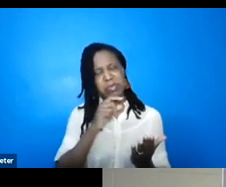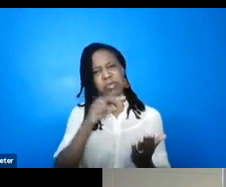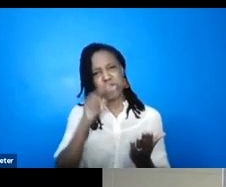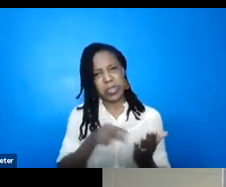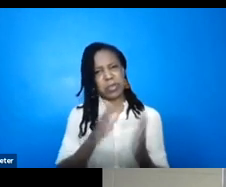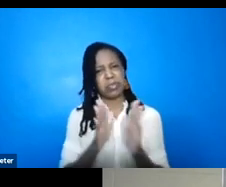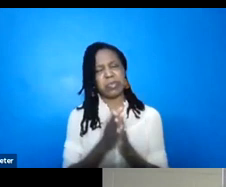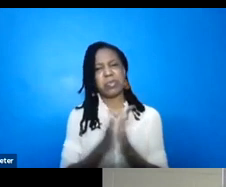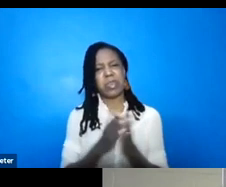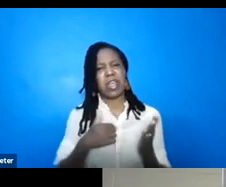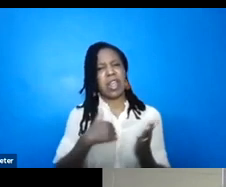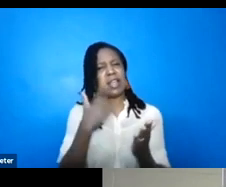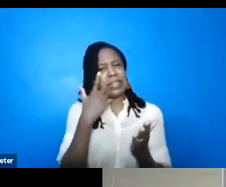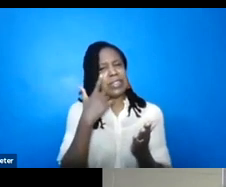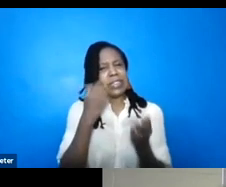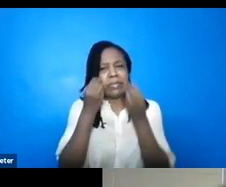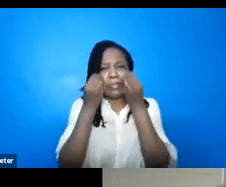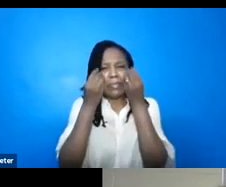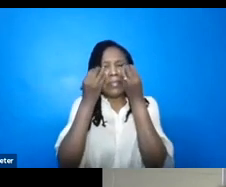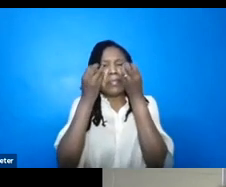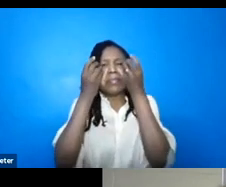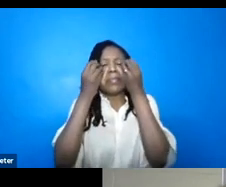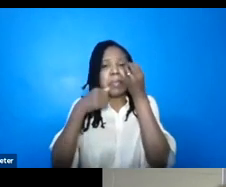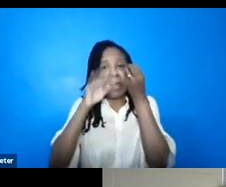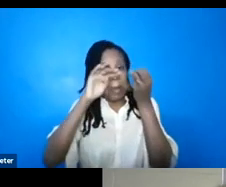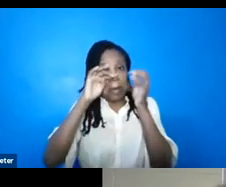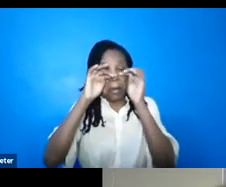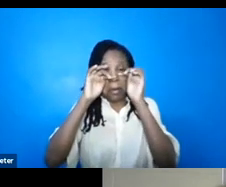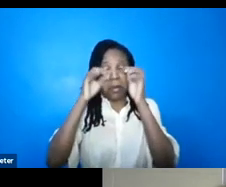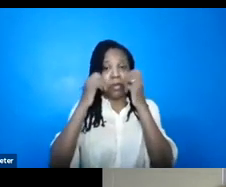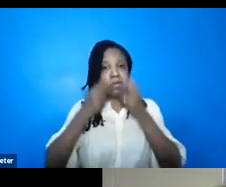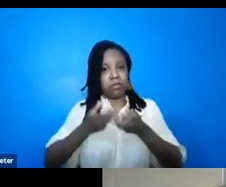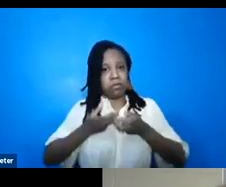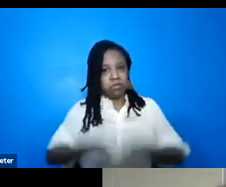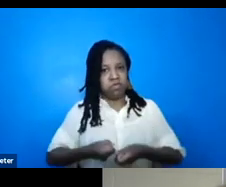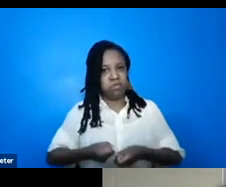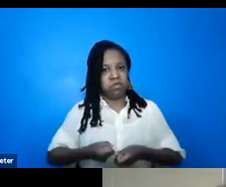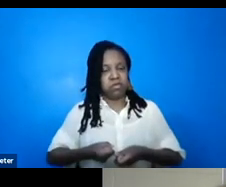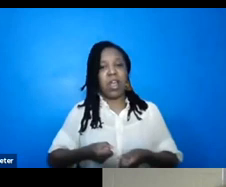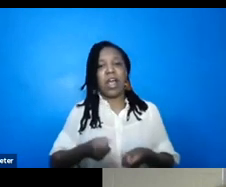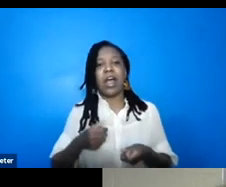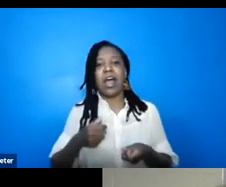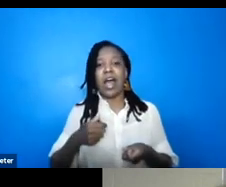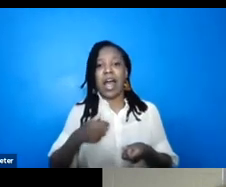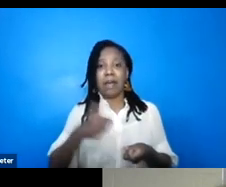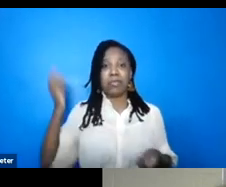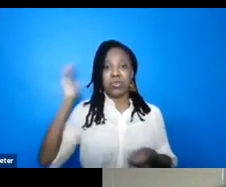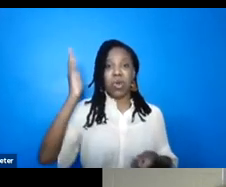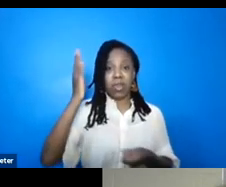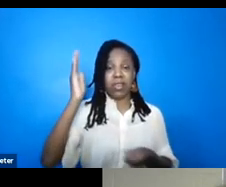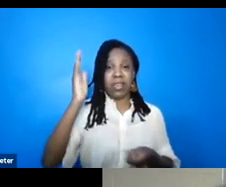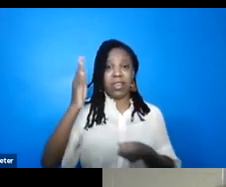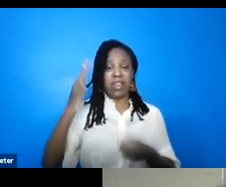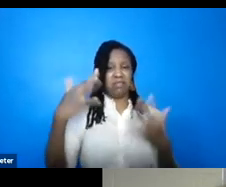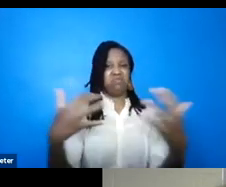just said, let it go. And here I am standing before 300 men inside of a chaplain talking to them about the same topic. And I